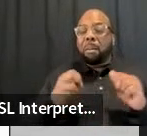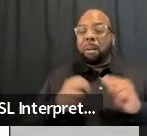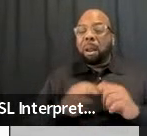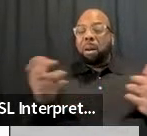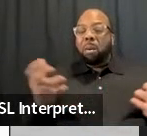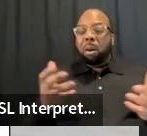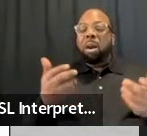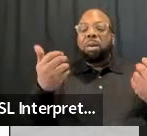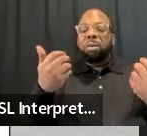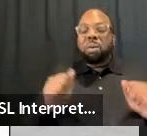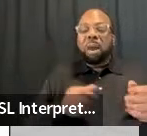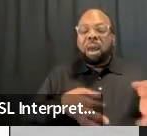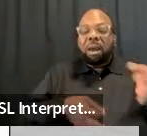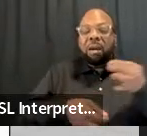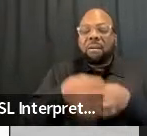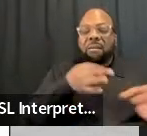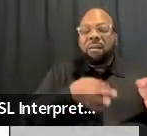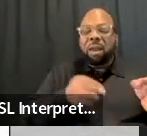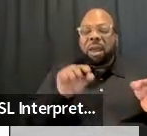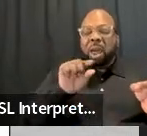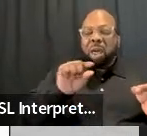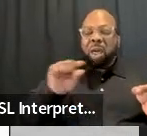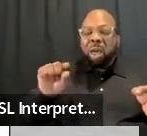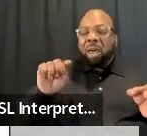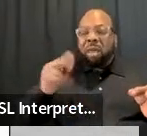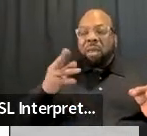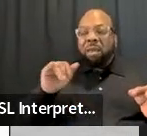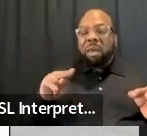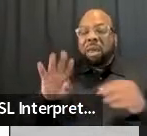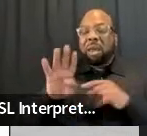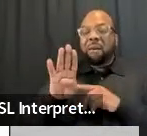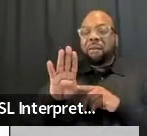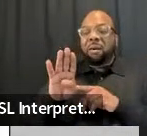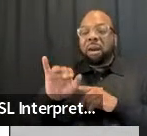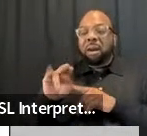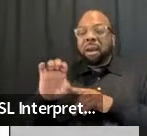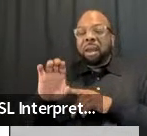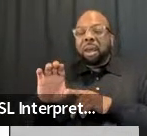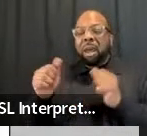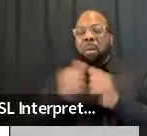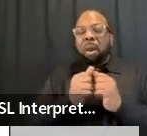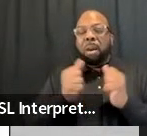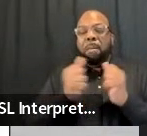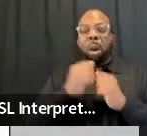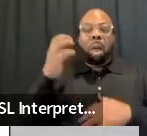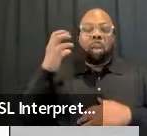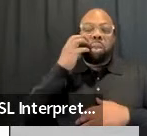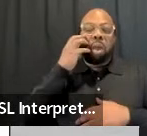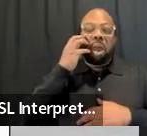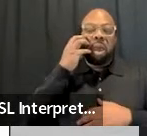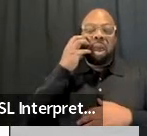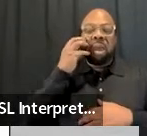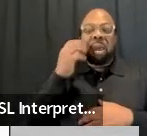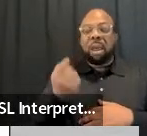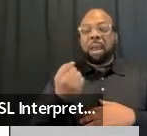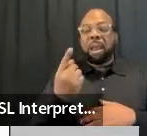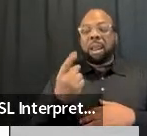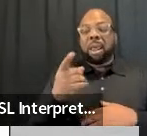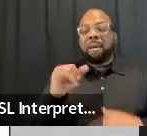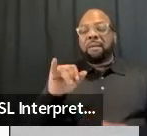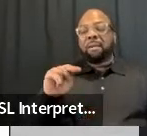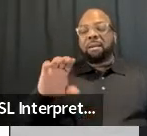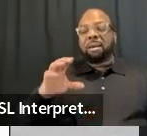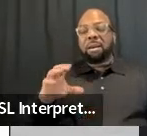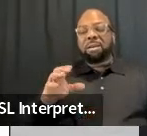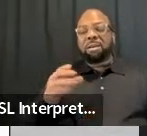completely replace a thin facade, in this case 4 inches, with a thicker facade, in this case 11 inches,